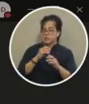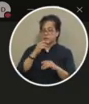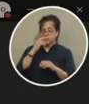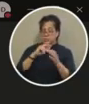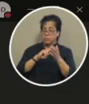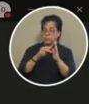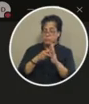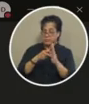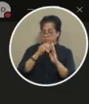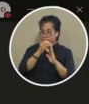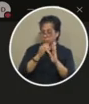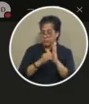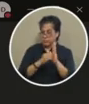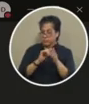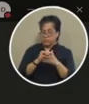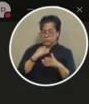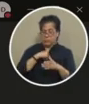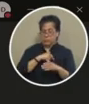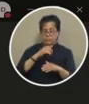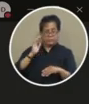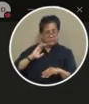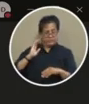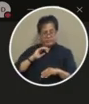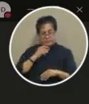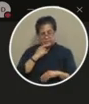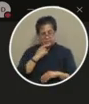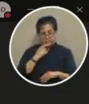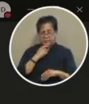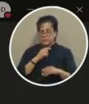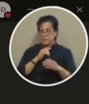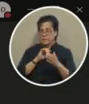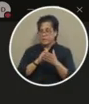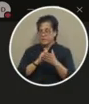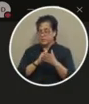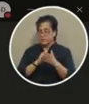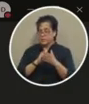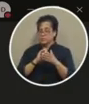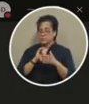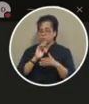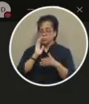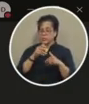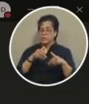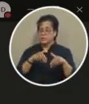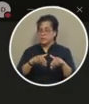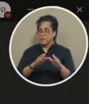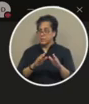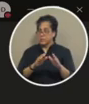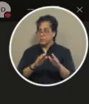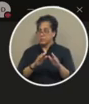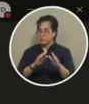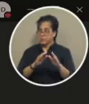the ordinance, as we had previously stated, was to allow for